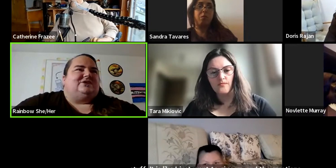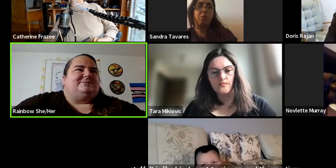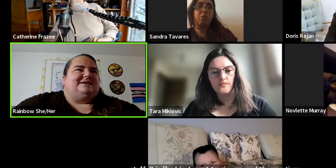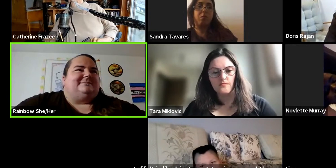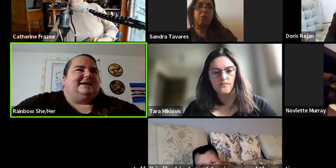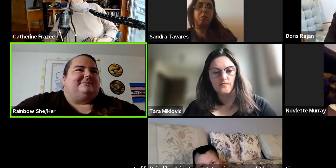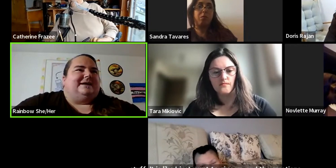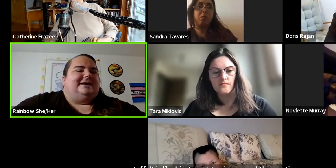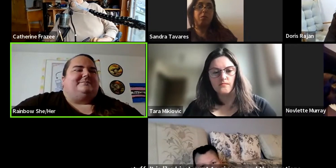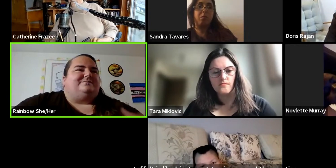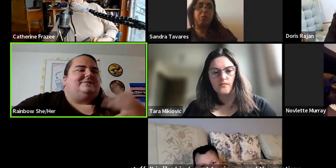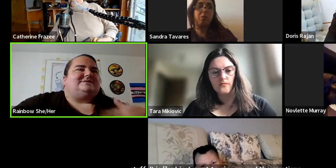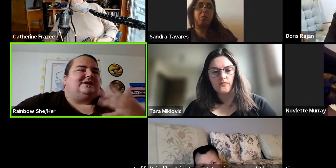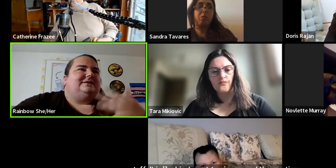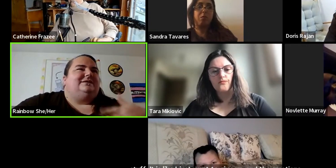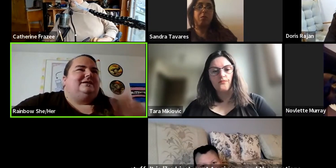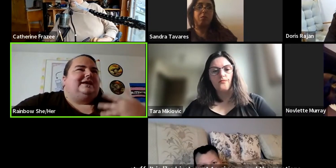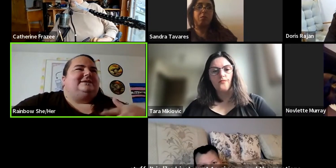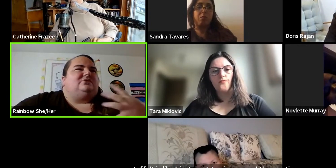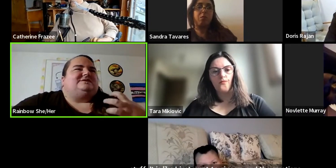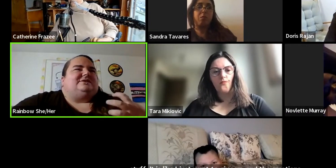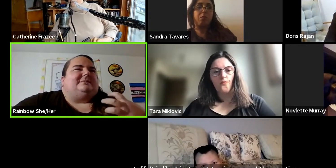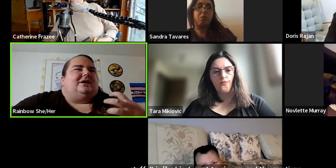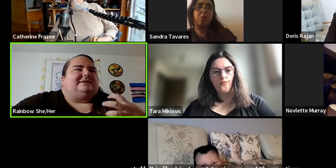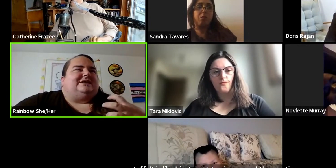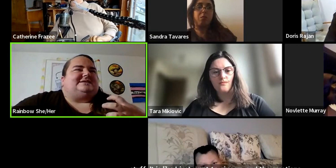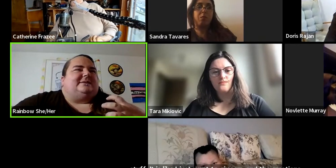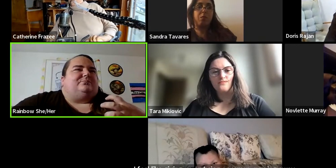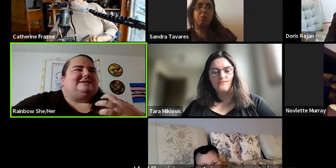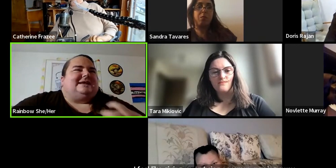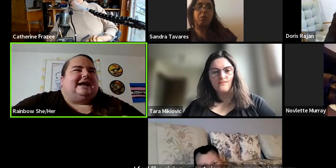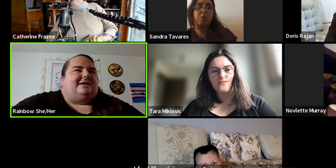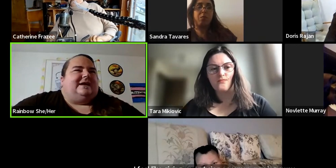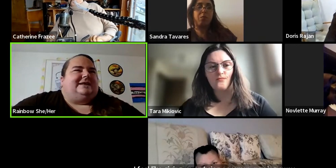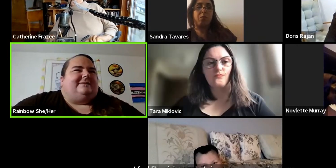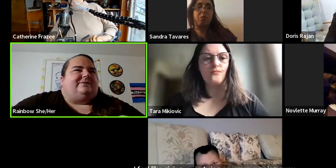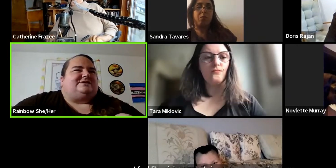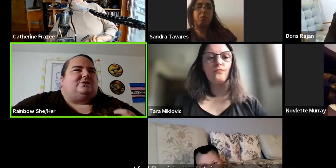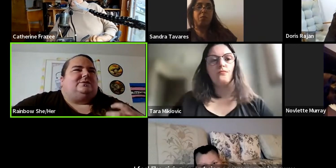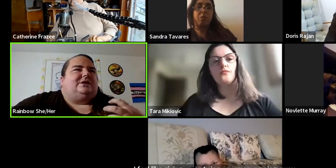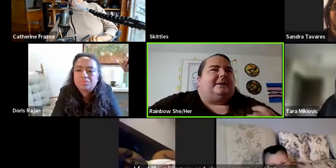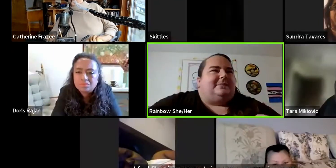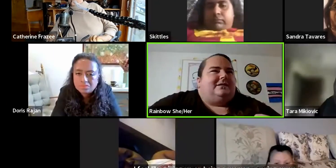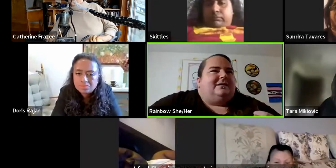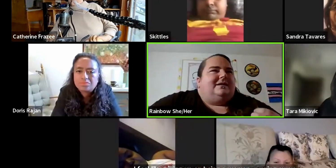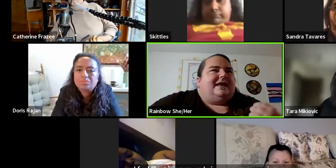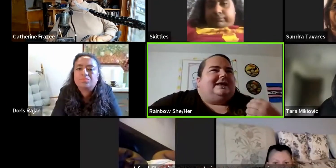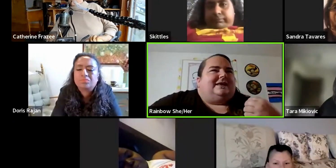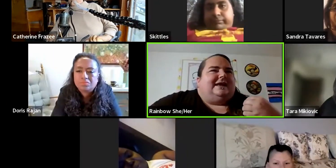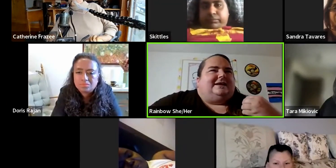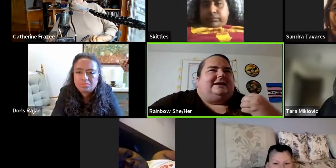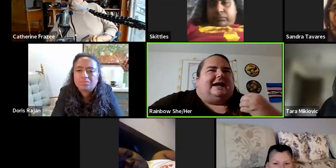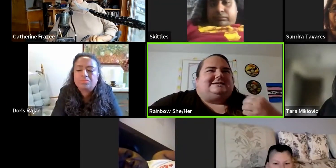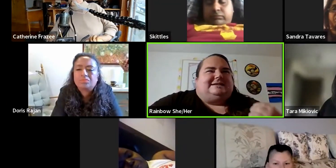it's so much in my what's it called? Like the emotions are in my heart that just like breaks in half, and then I feel so numb